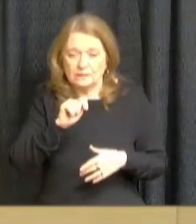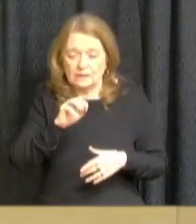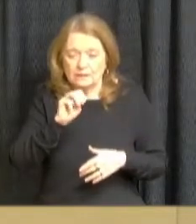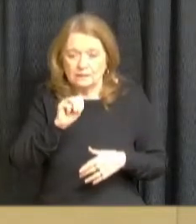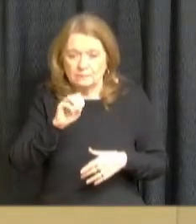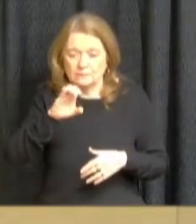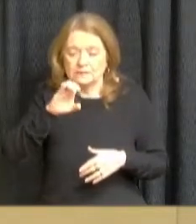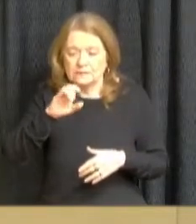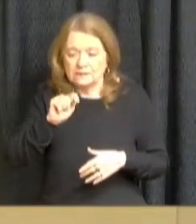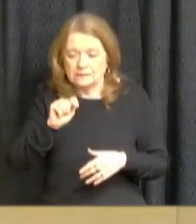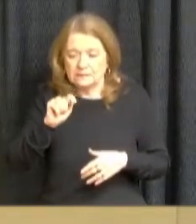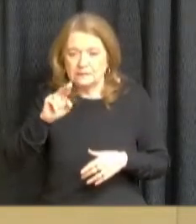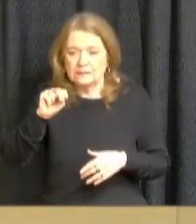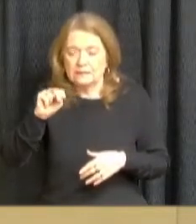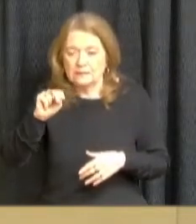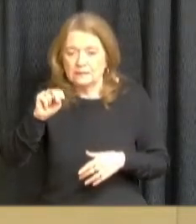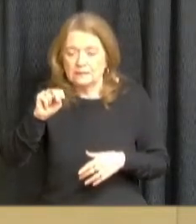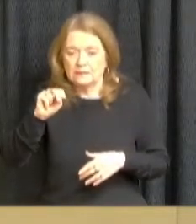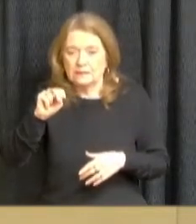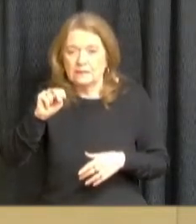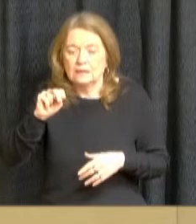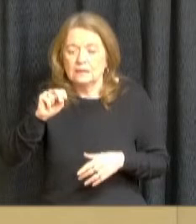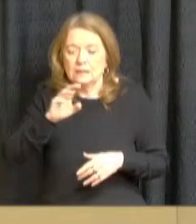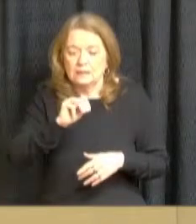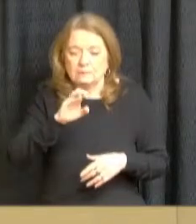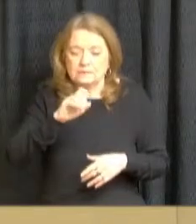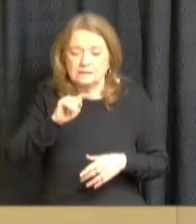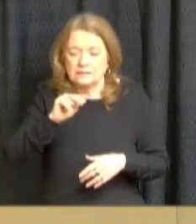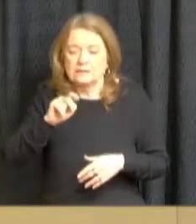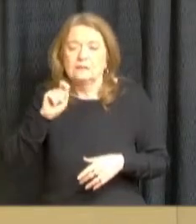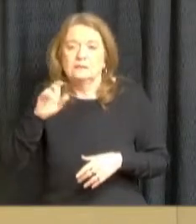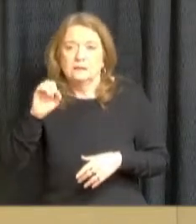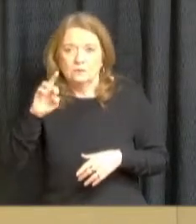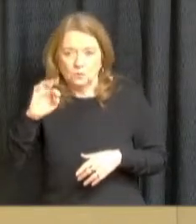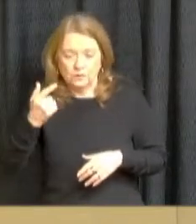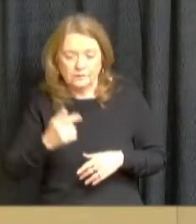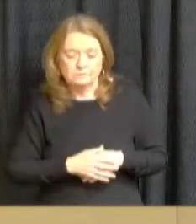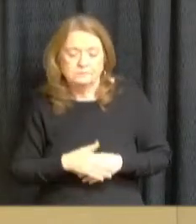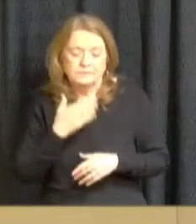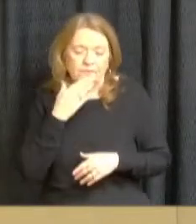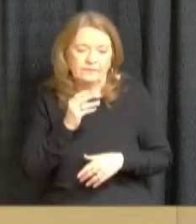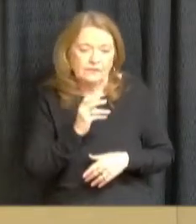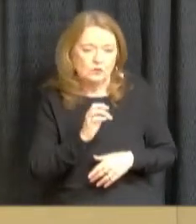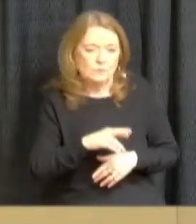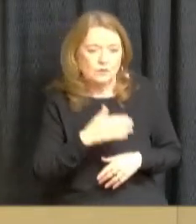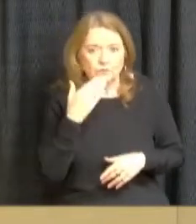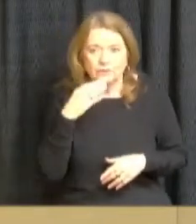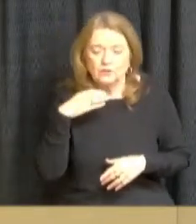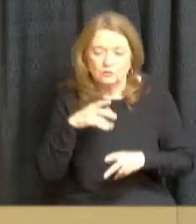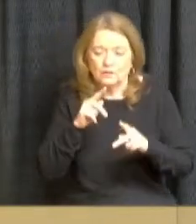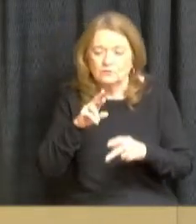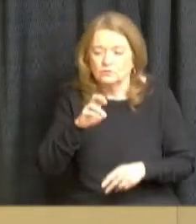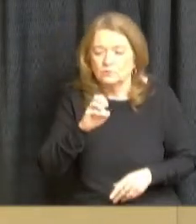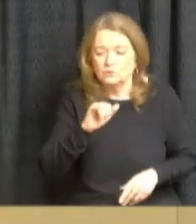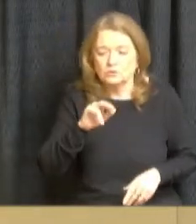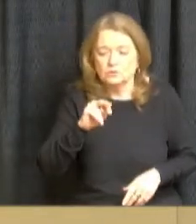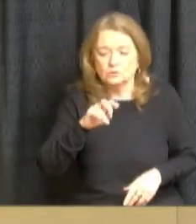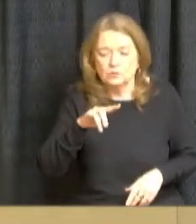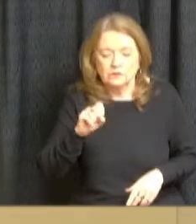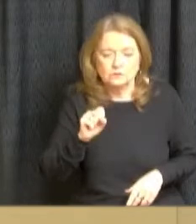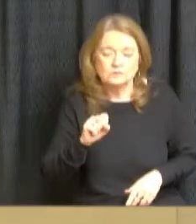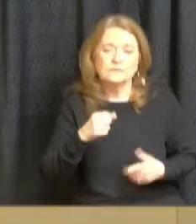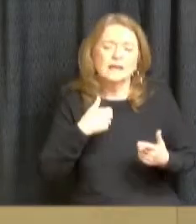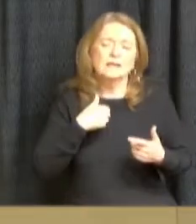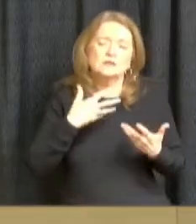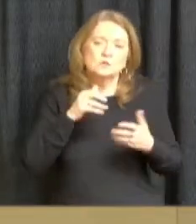habitatmctn, that stands for Montgomery County, Tennessee, habitatmctn.org. That's all. Thank you, Mayor. Thank you. Councilperson Reynolds, you're recognized. I